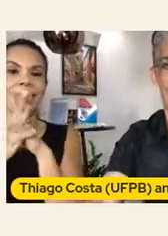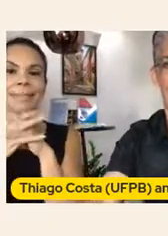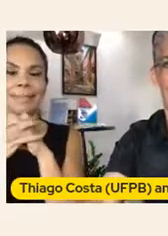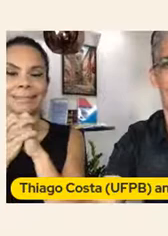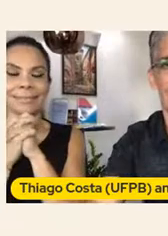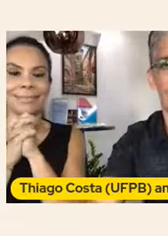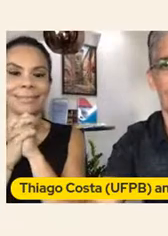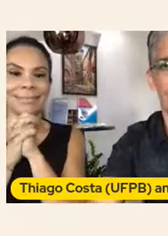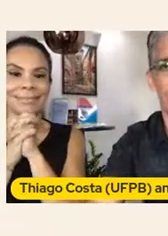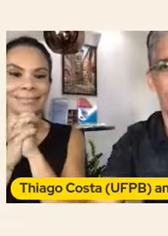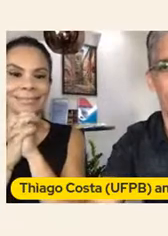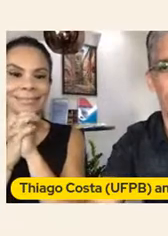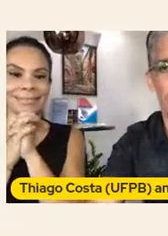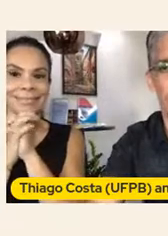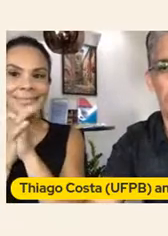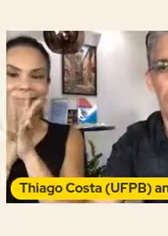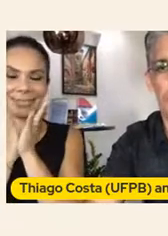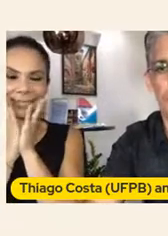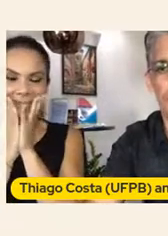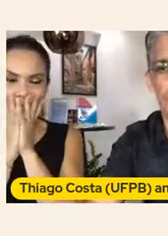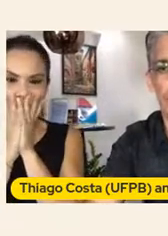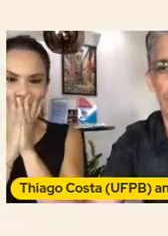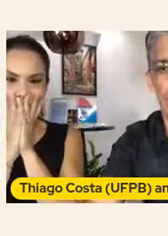My God.